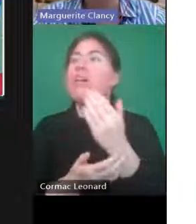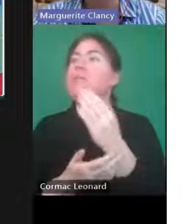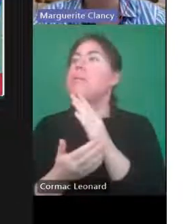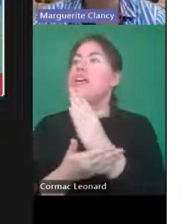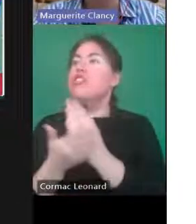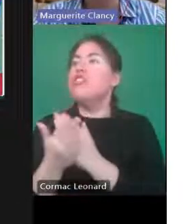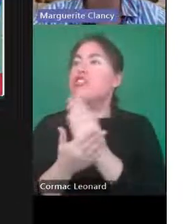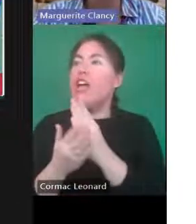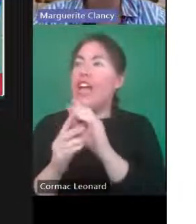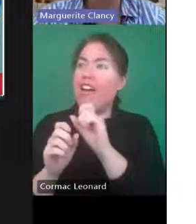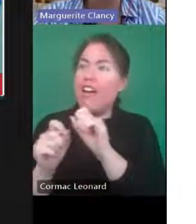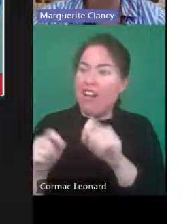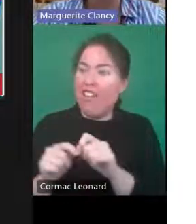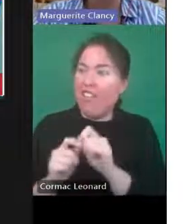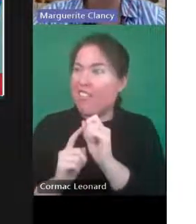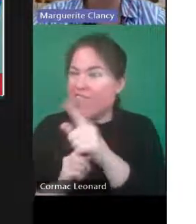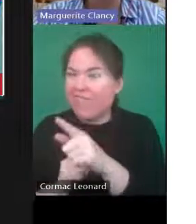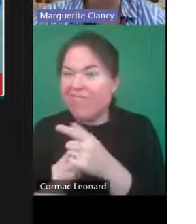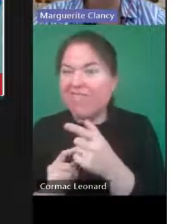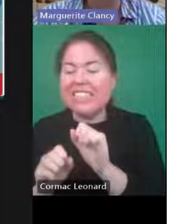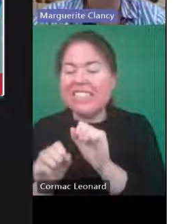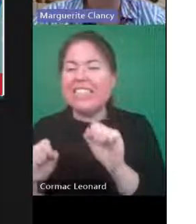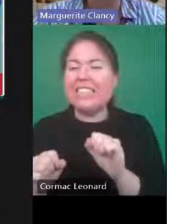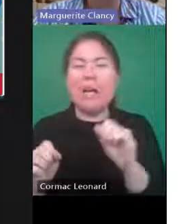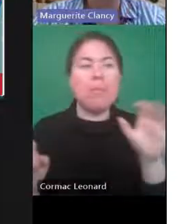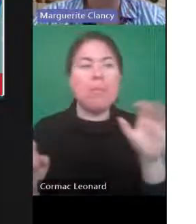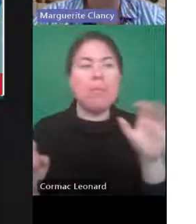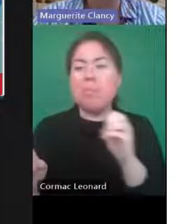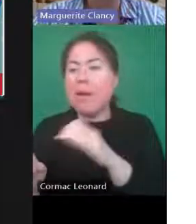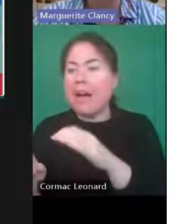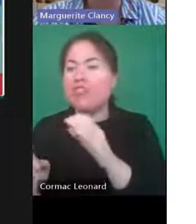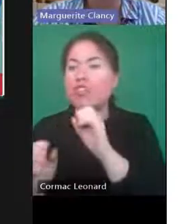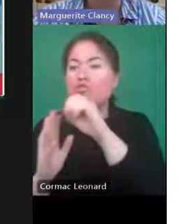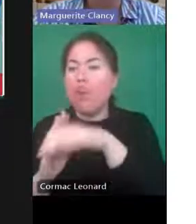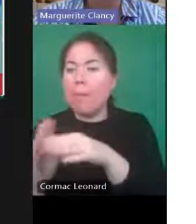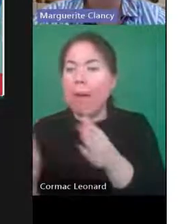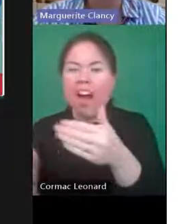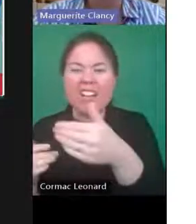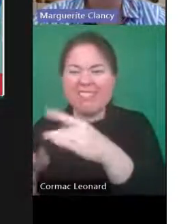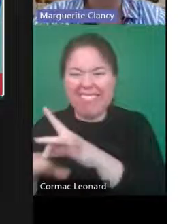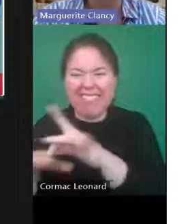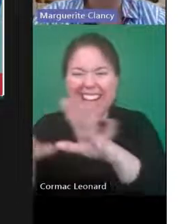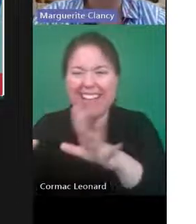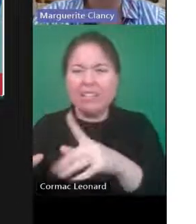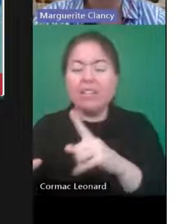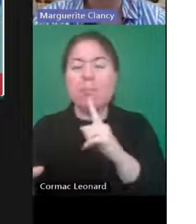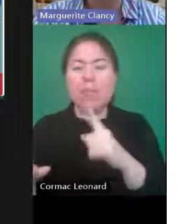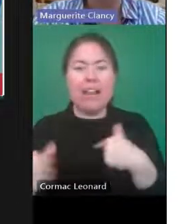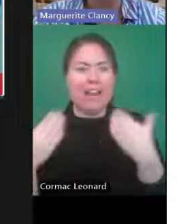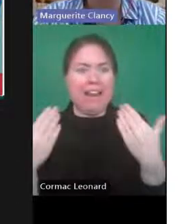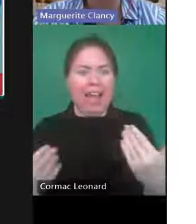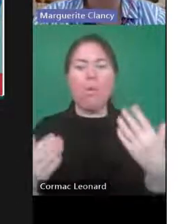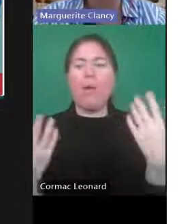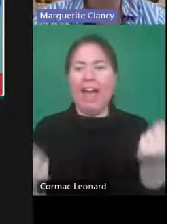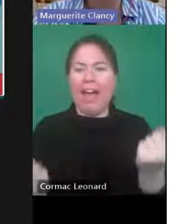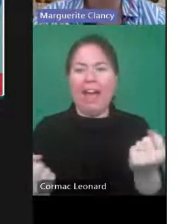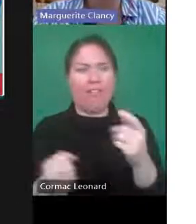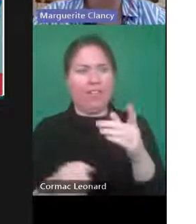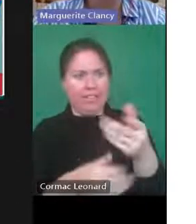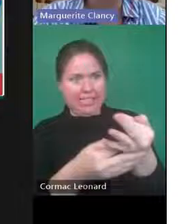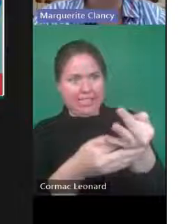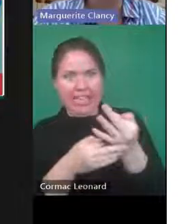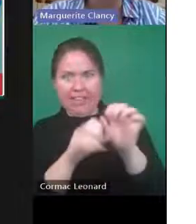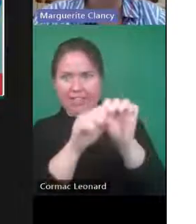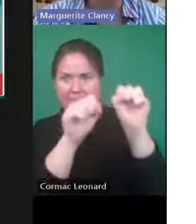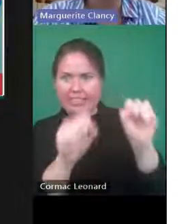systems. So what we have now is a secure national system, a portal that has dual factor authentication. So